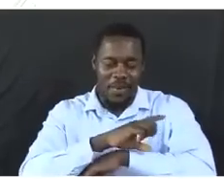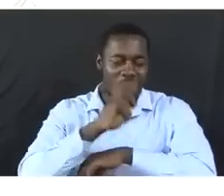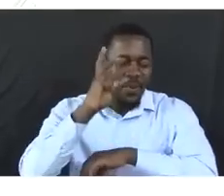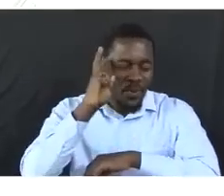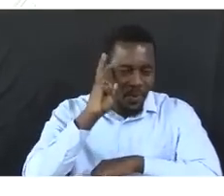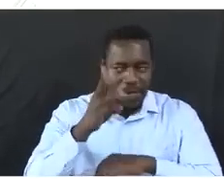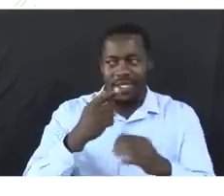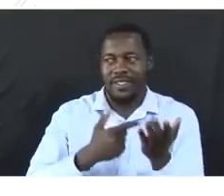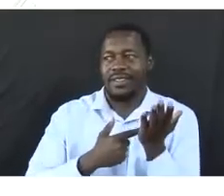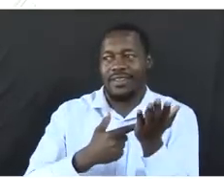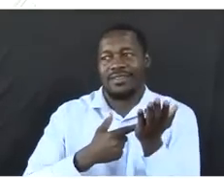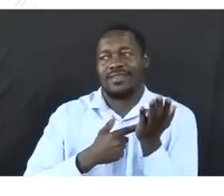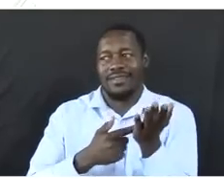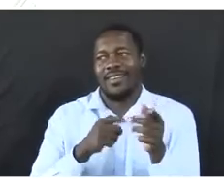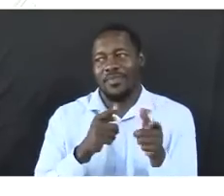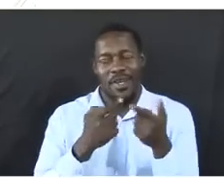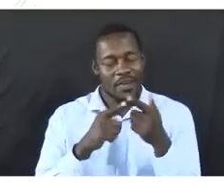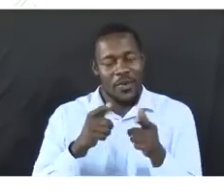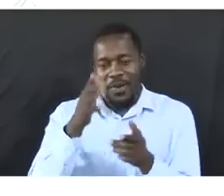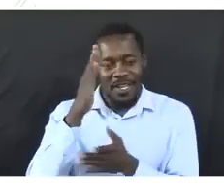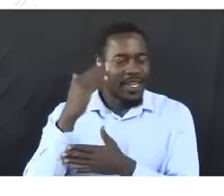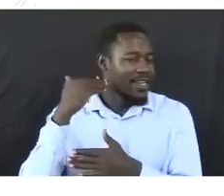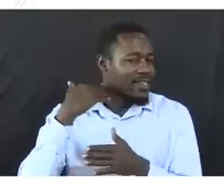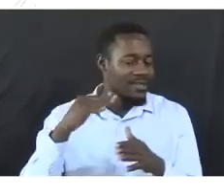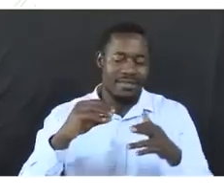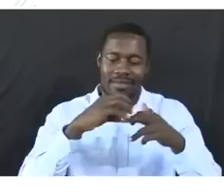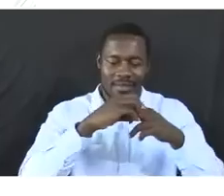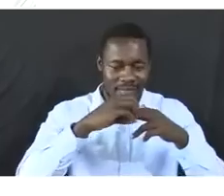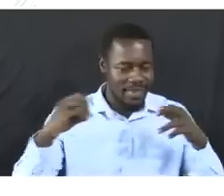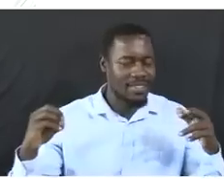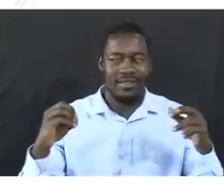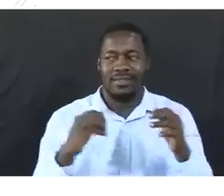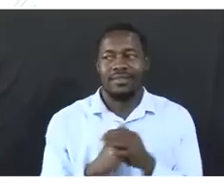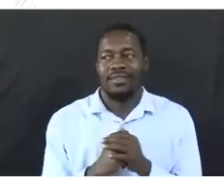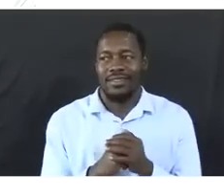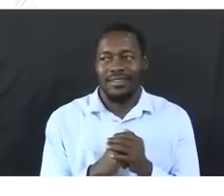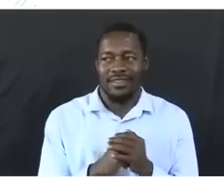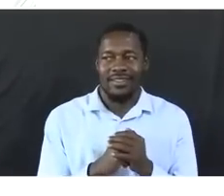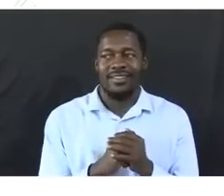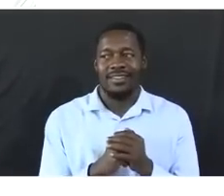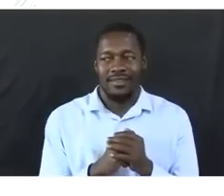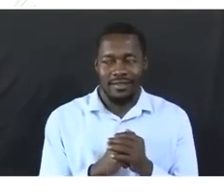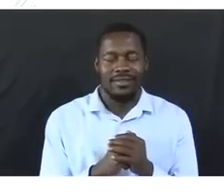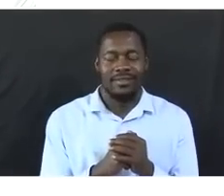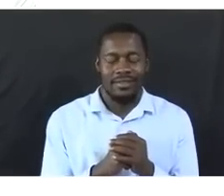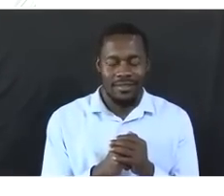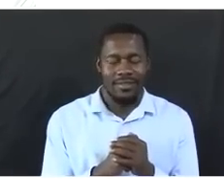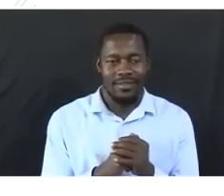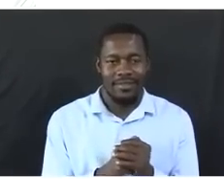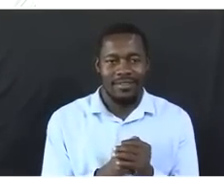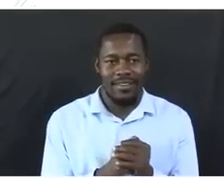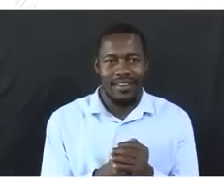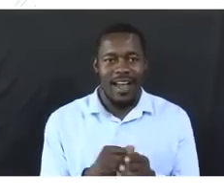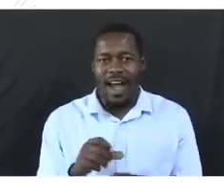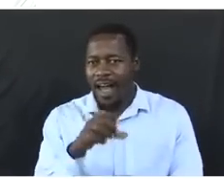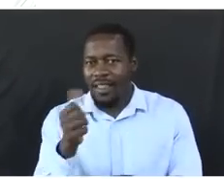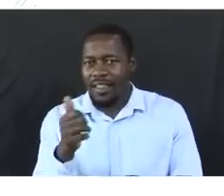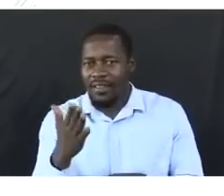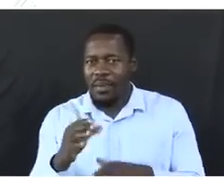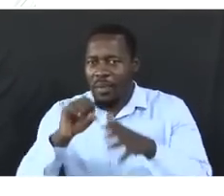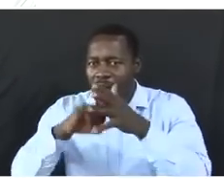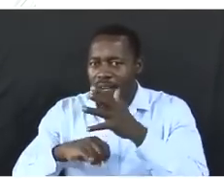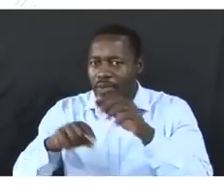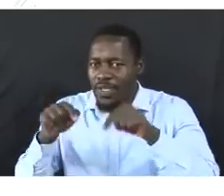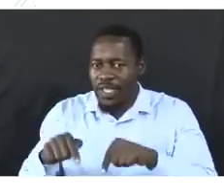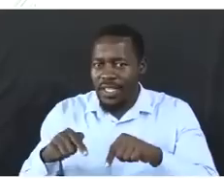it. And then someone jumps to chapter 19, Matthew, and says,